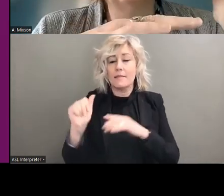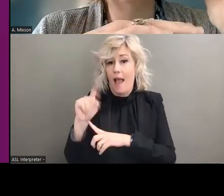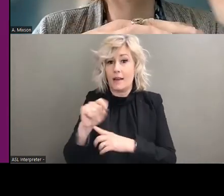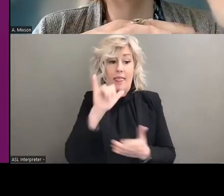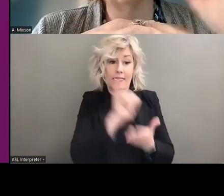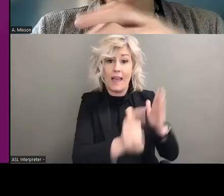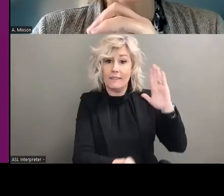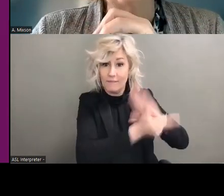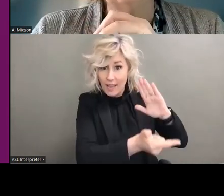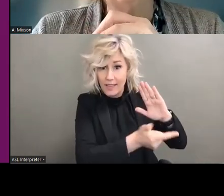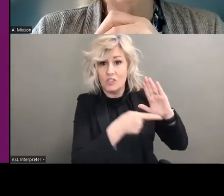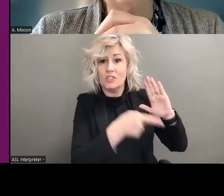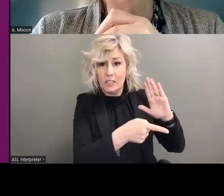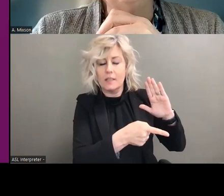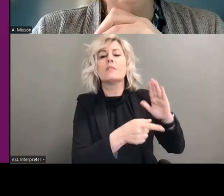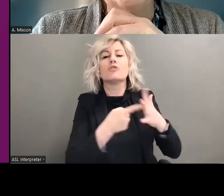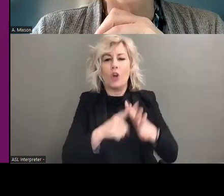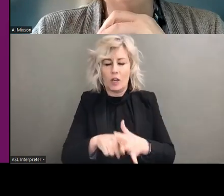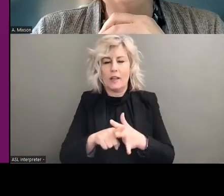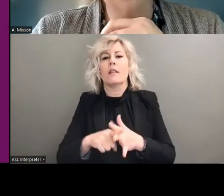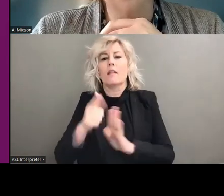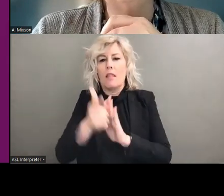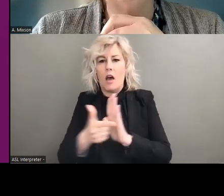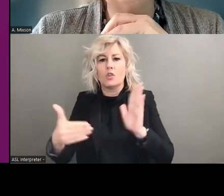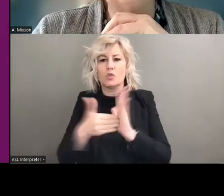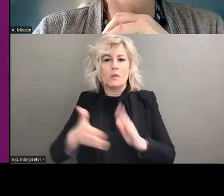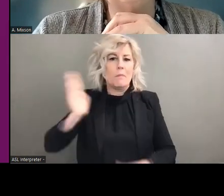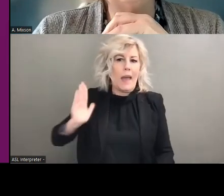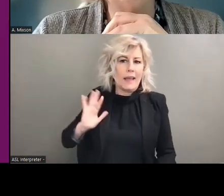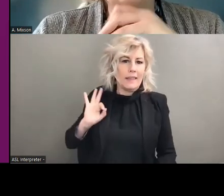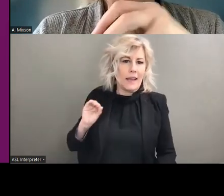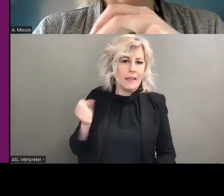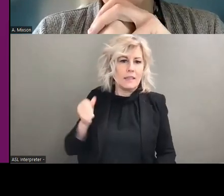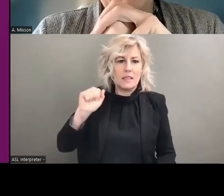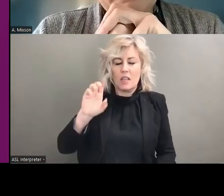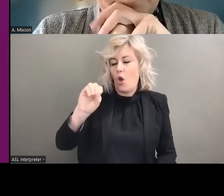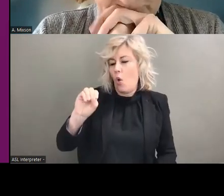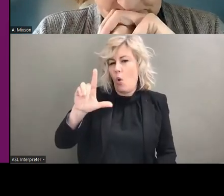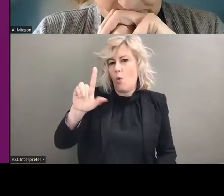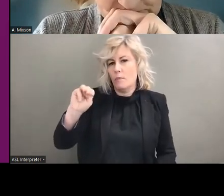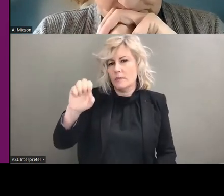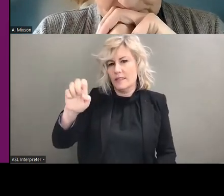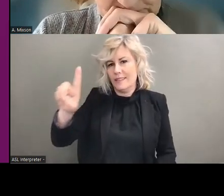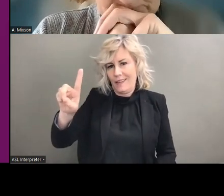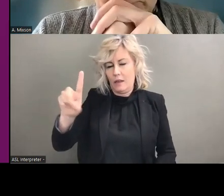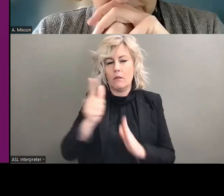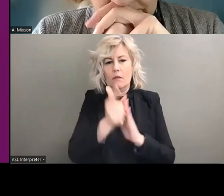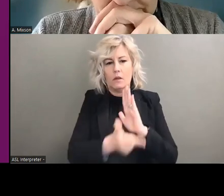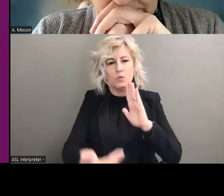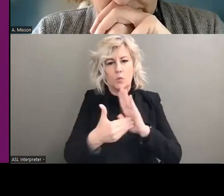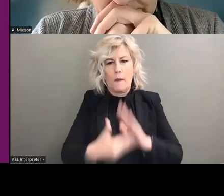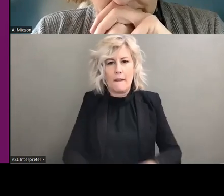course, what prompted the lawsuit back in the 90s, the Olmstead litigation. Next slide.